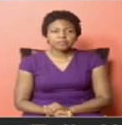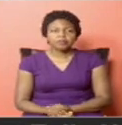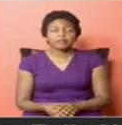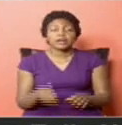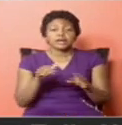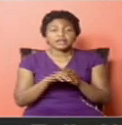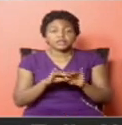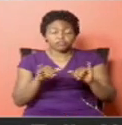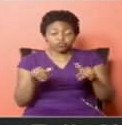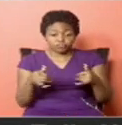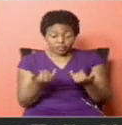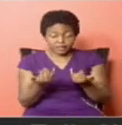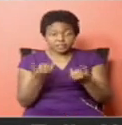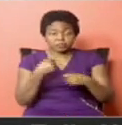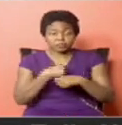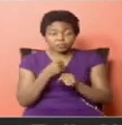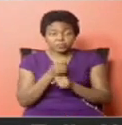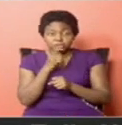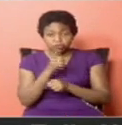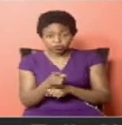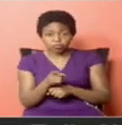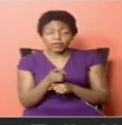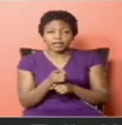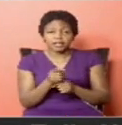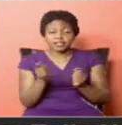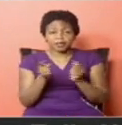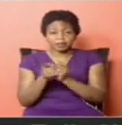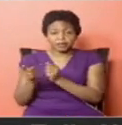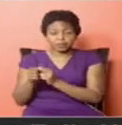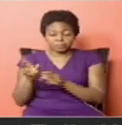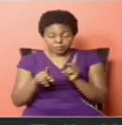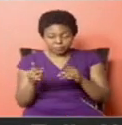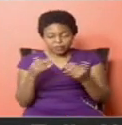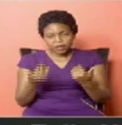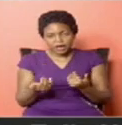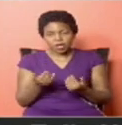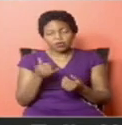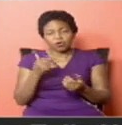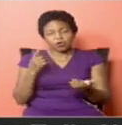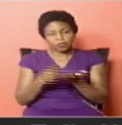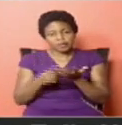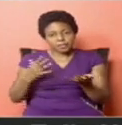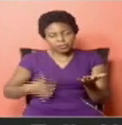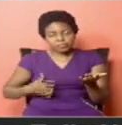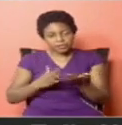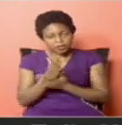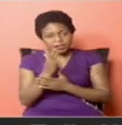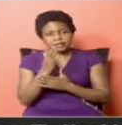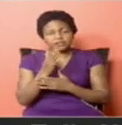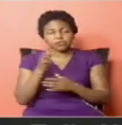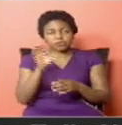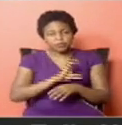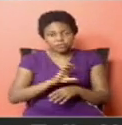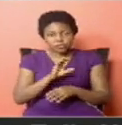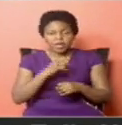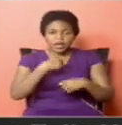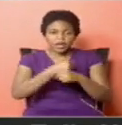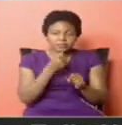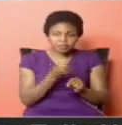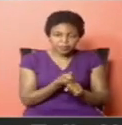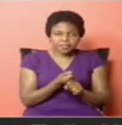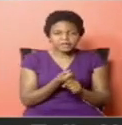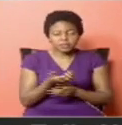In order to reach the public, the Commission has also made various engagements with key